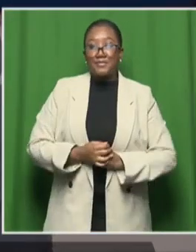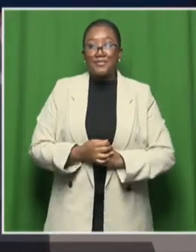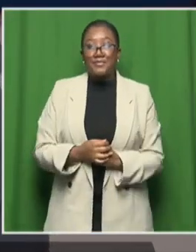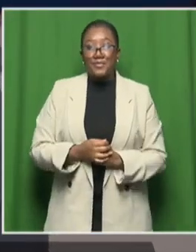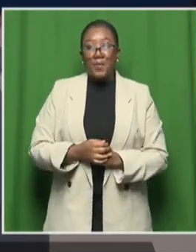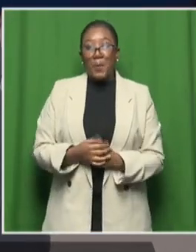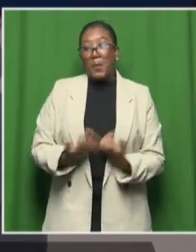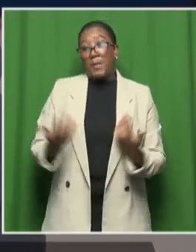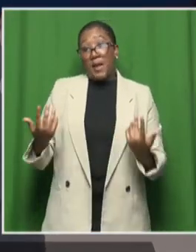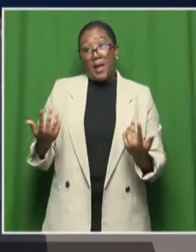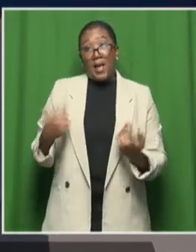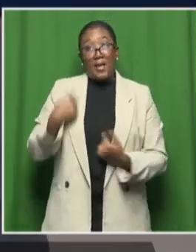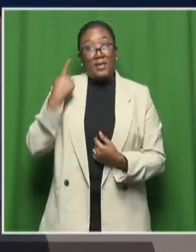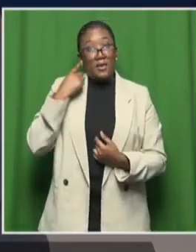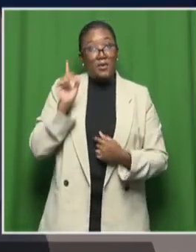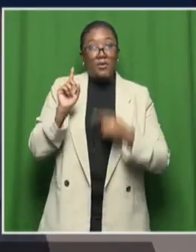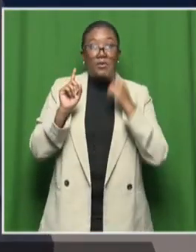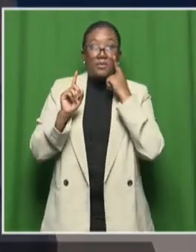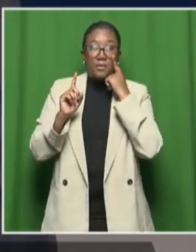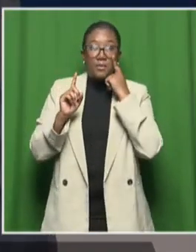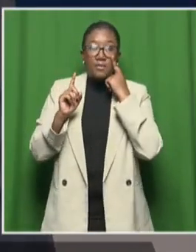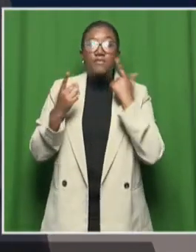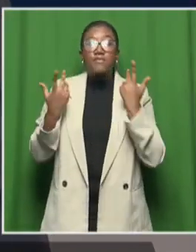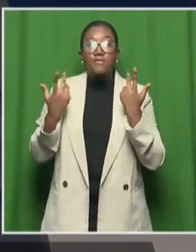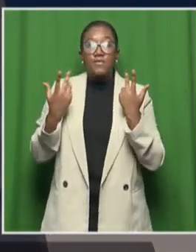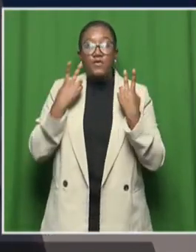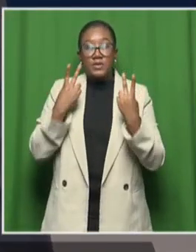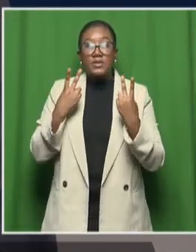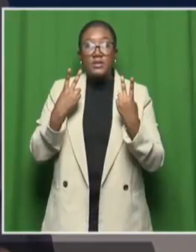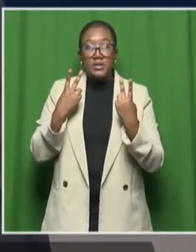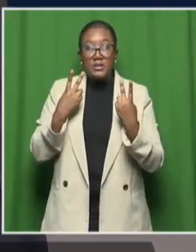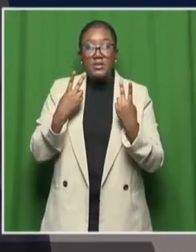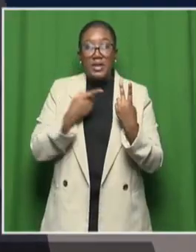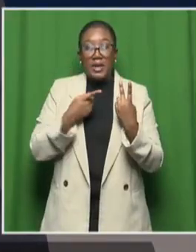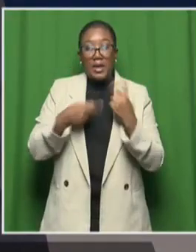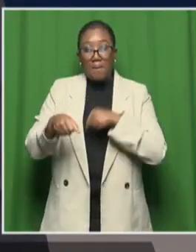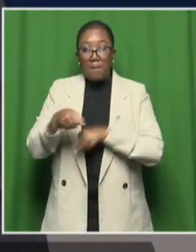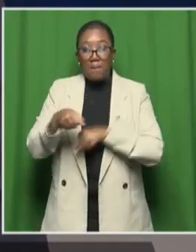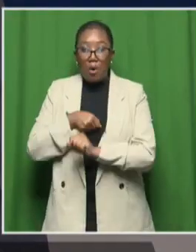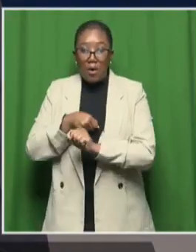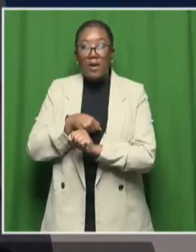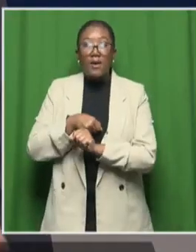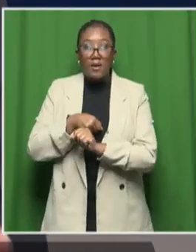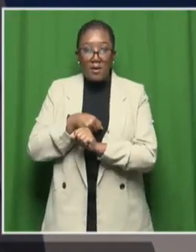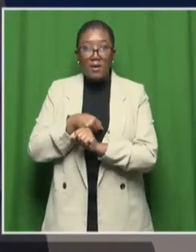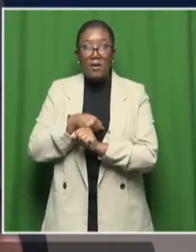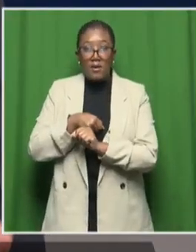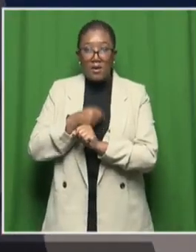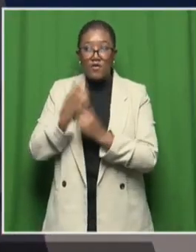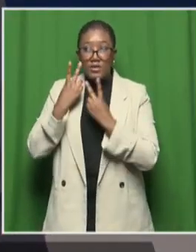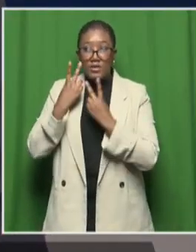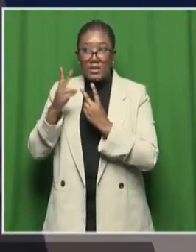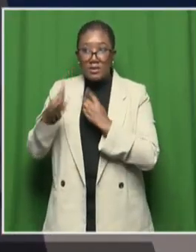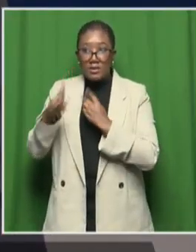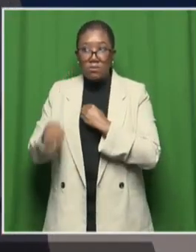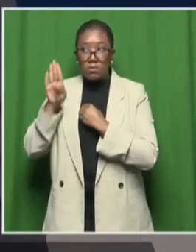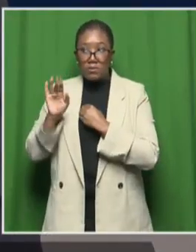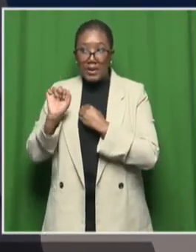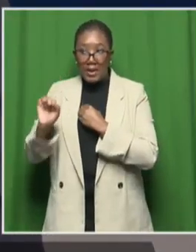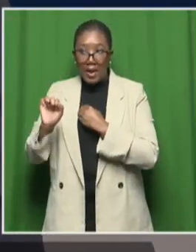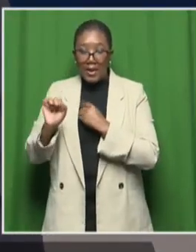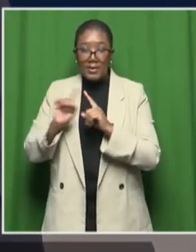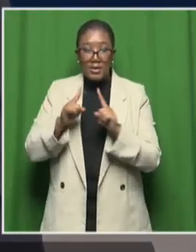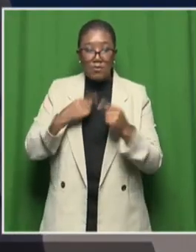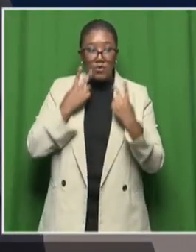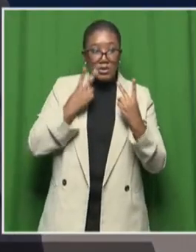the conditions under which he was born, and you look at his generation,